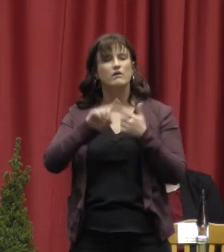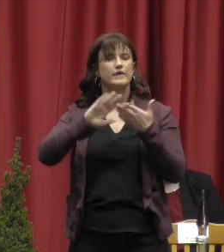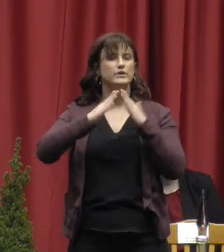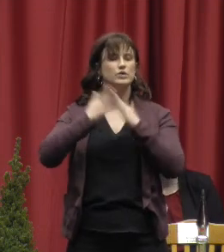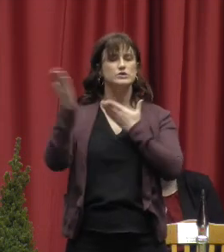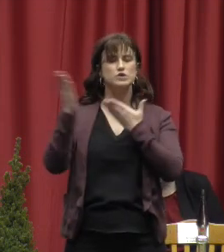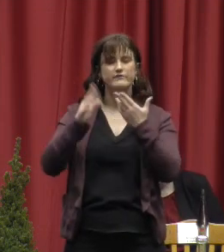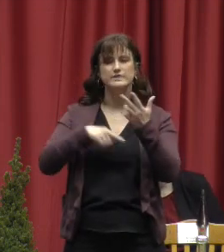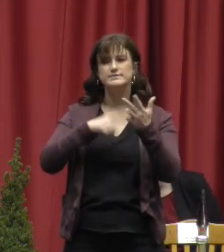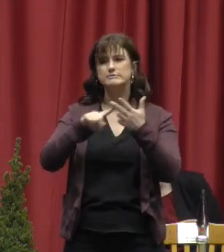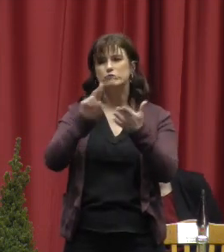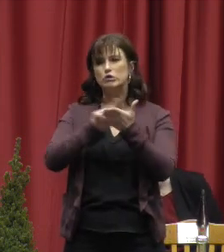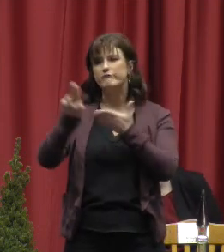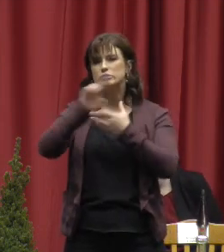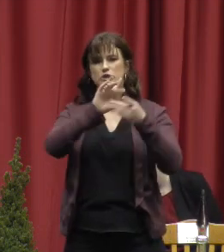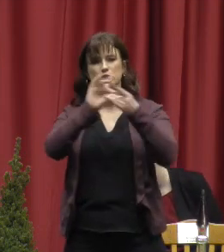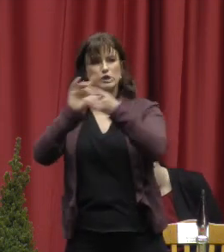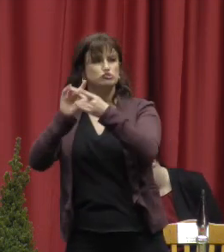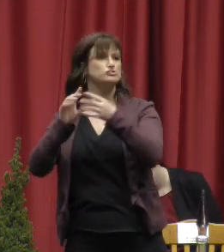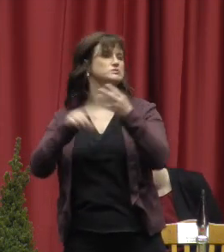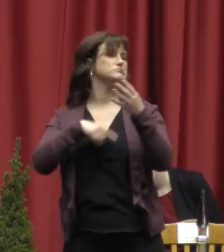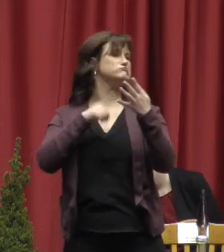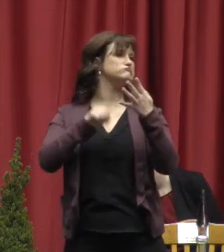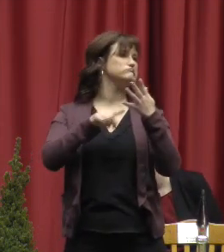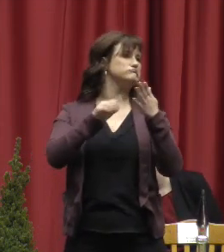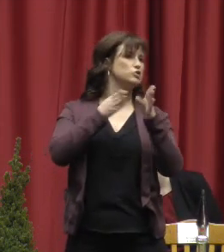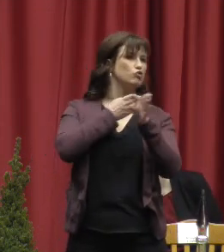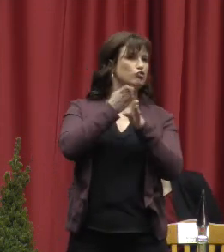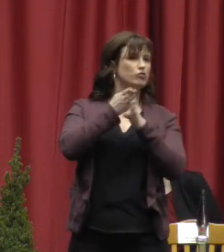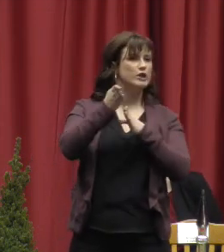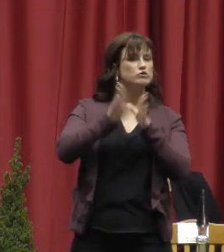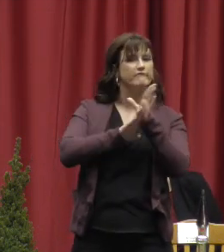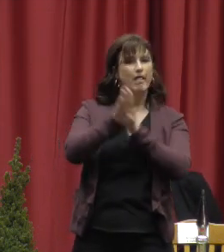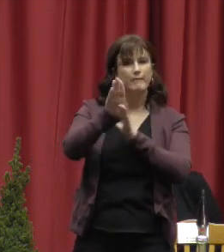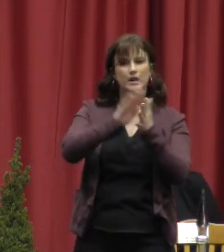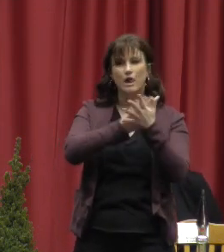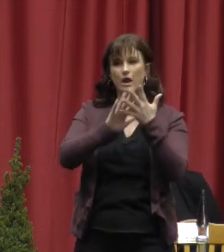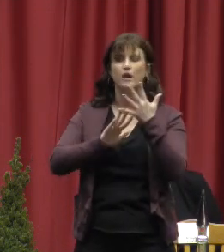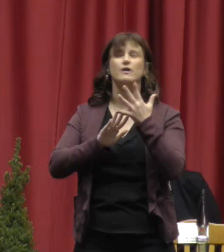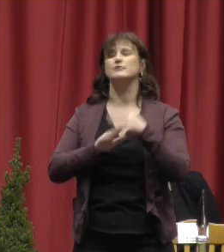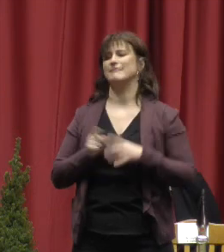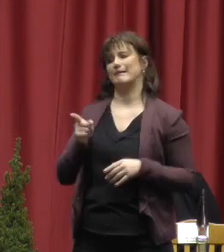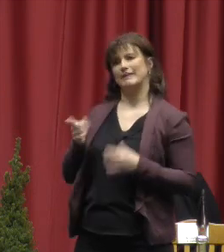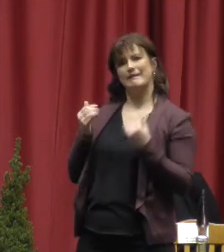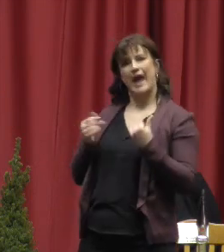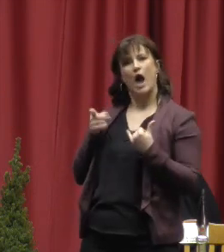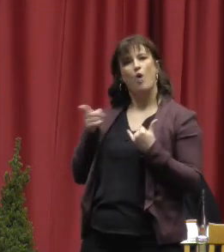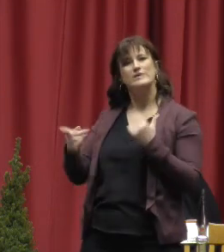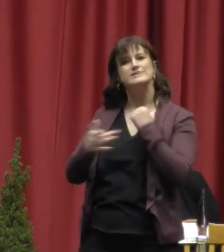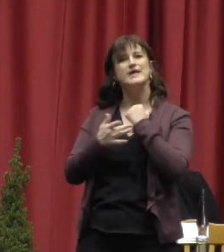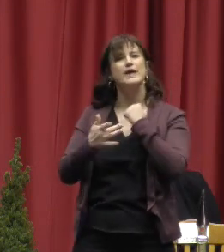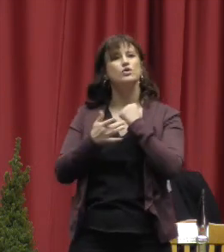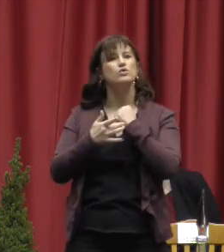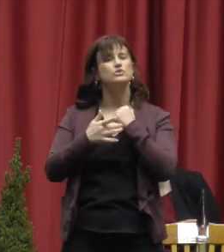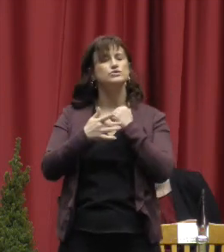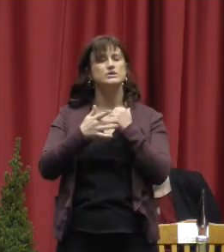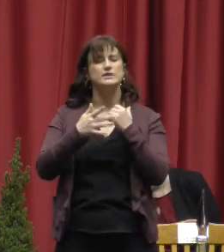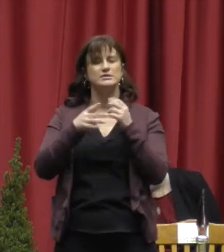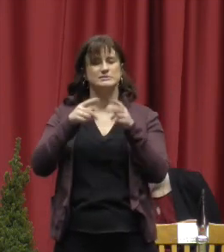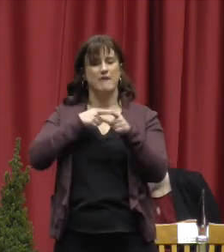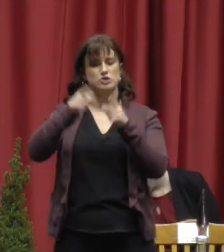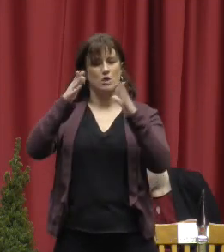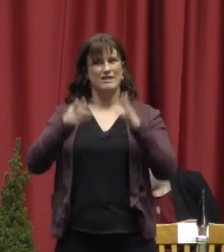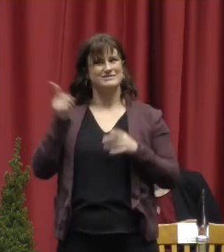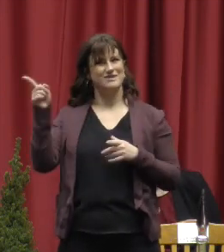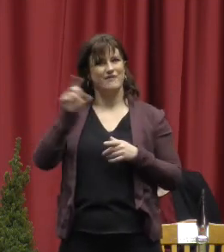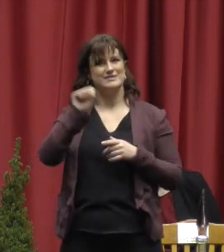university relations, and career development. Langston is now a technology and economic development specialist at Sandia